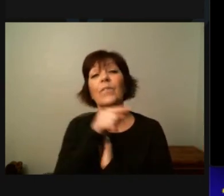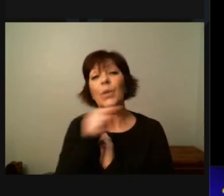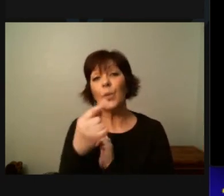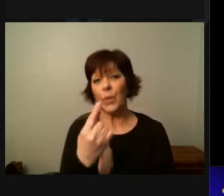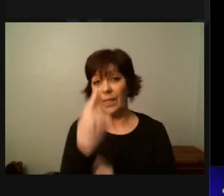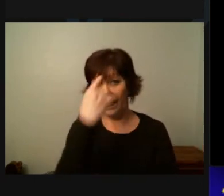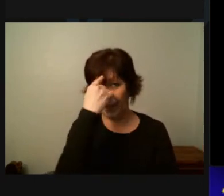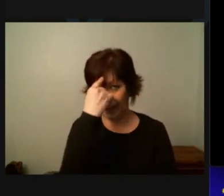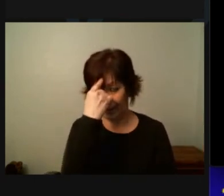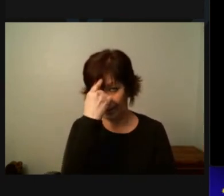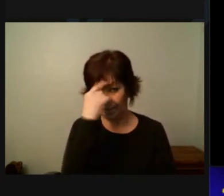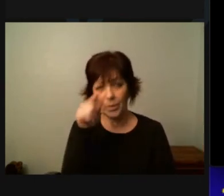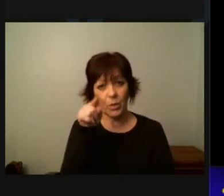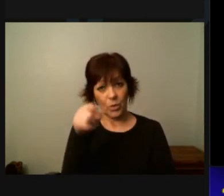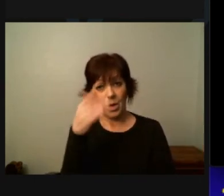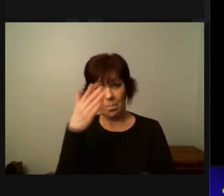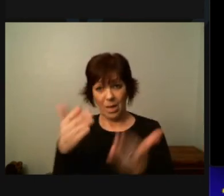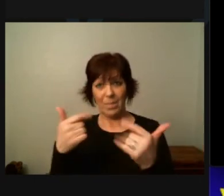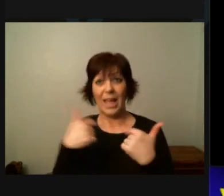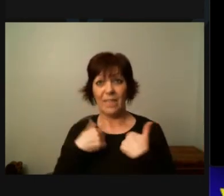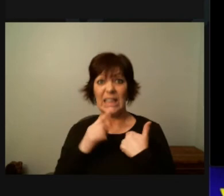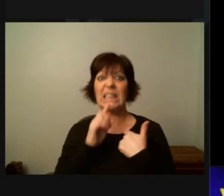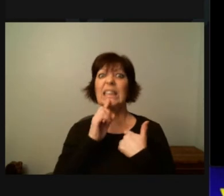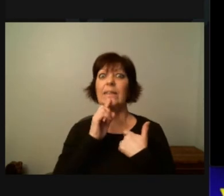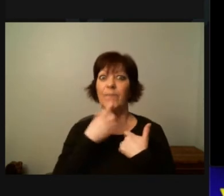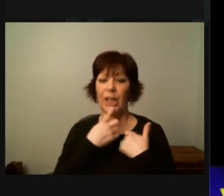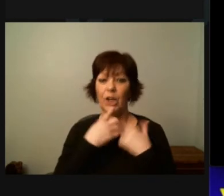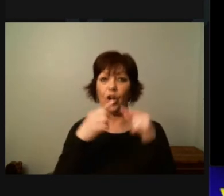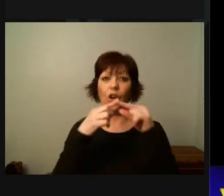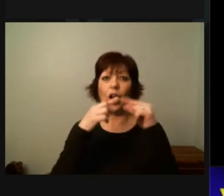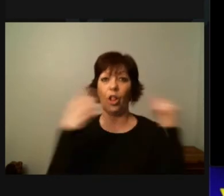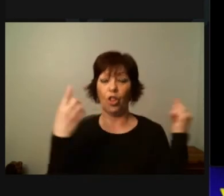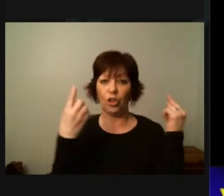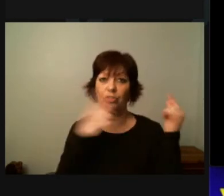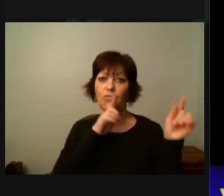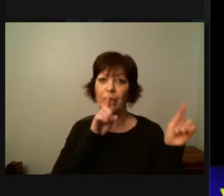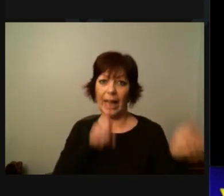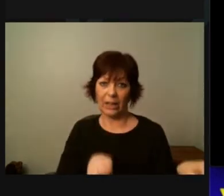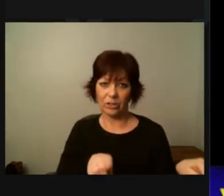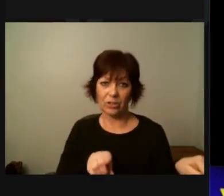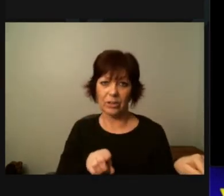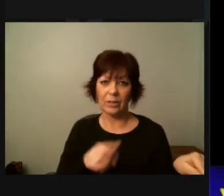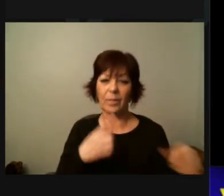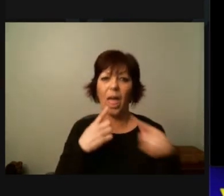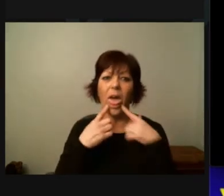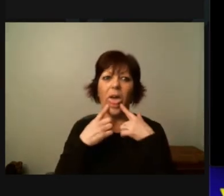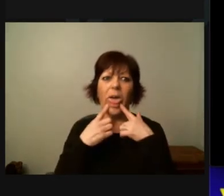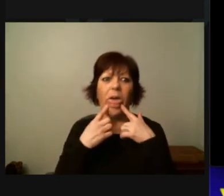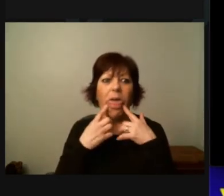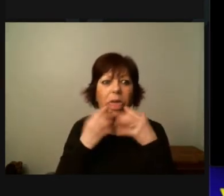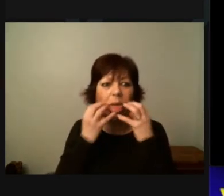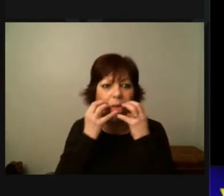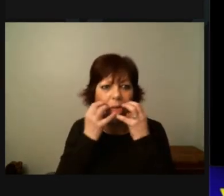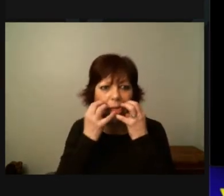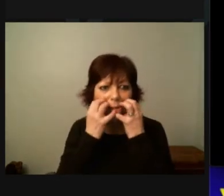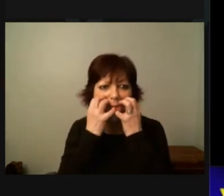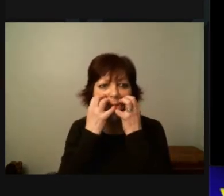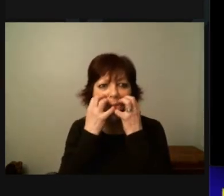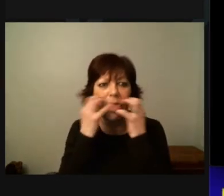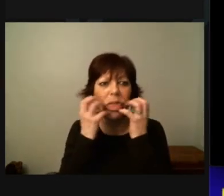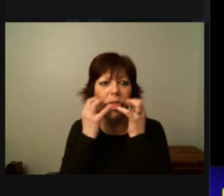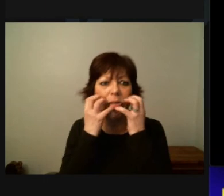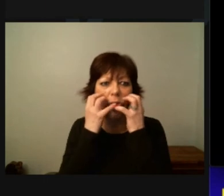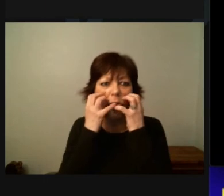at any time you might be having a severe allergic reaction, your tongue feels thick, it's starting to